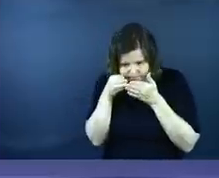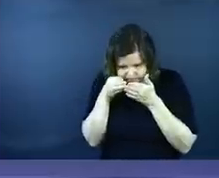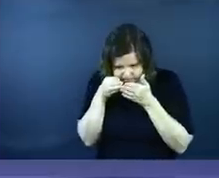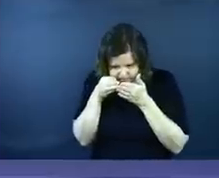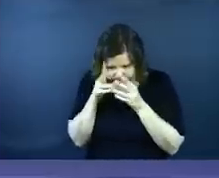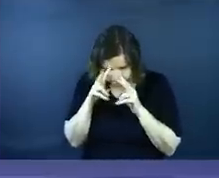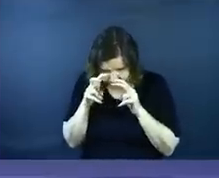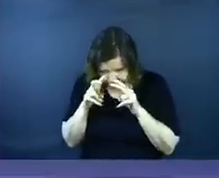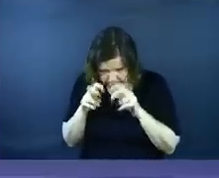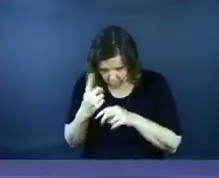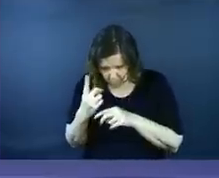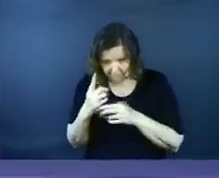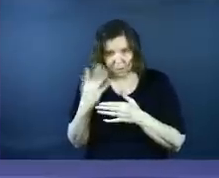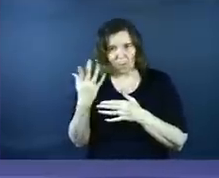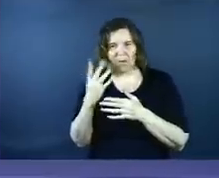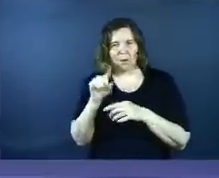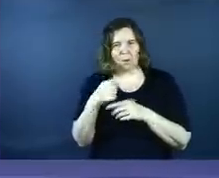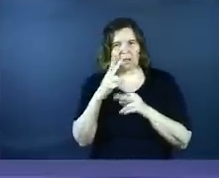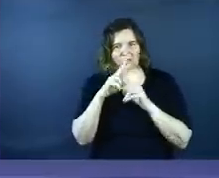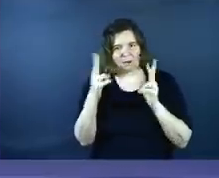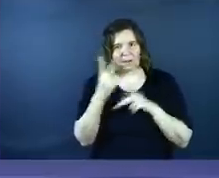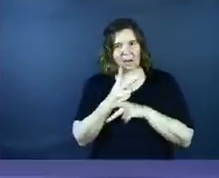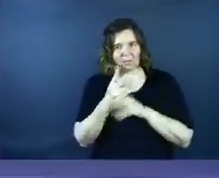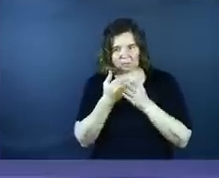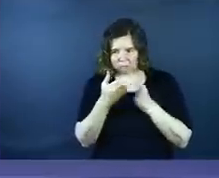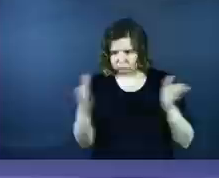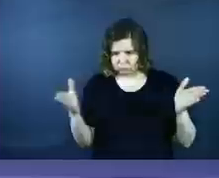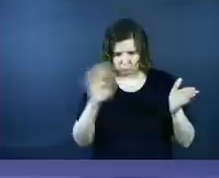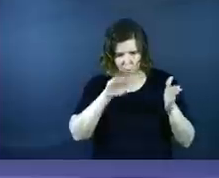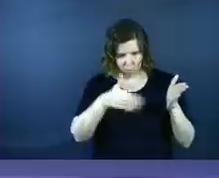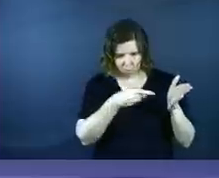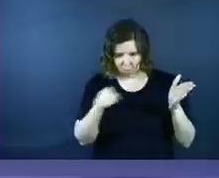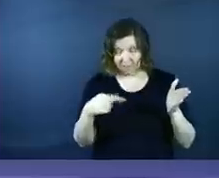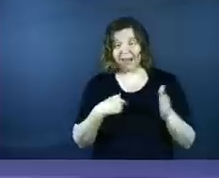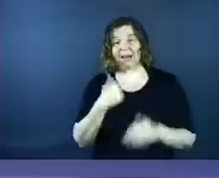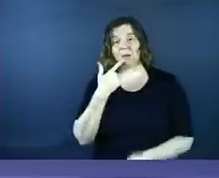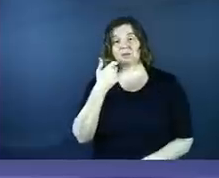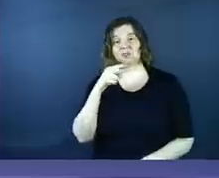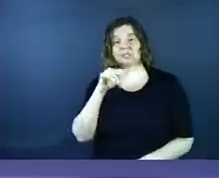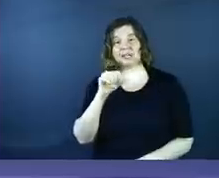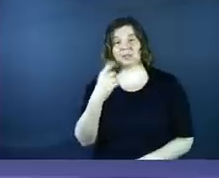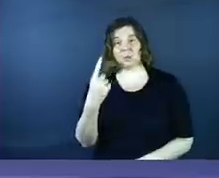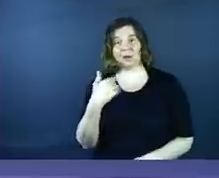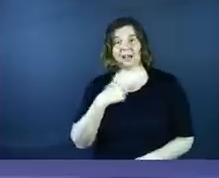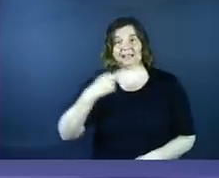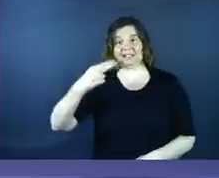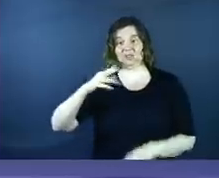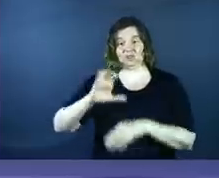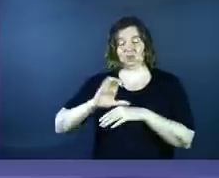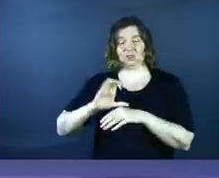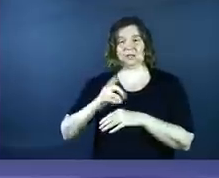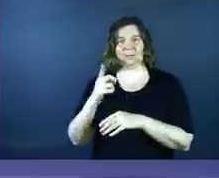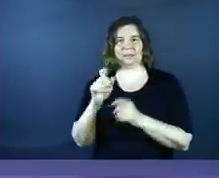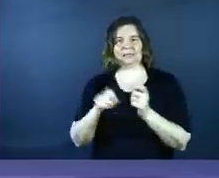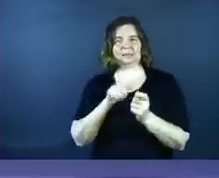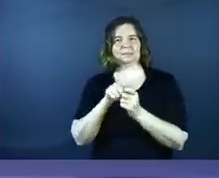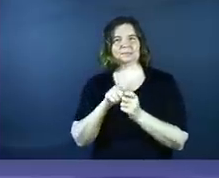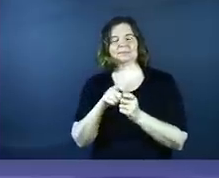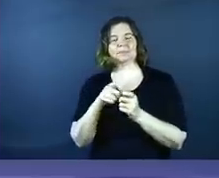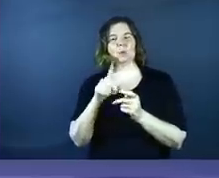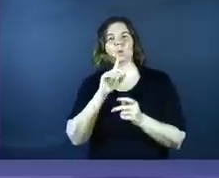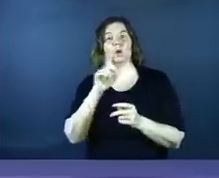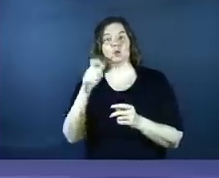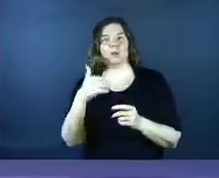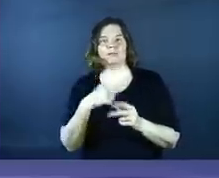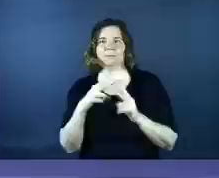take some things out of context. You got to be very, very careful. And I would say Genesis 1 has got this history in the church of being a spot where you've